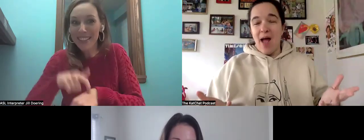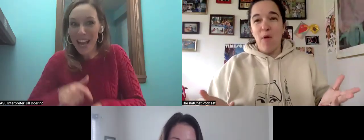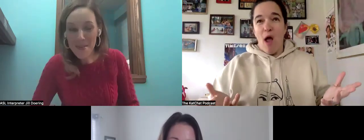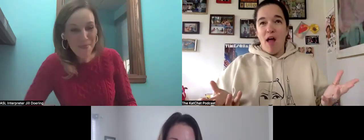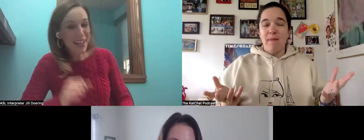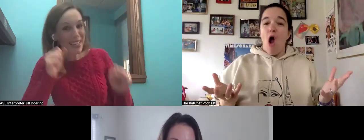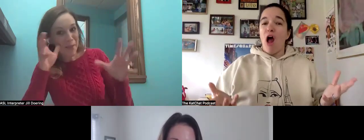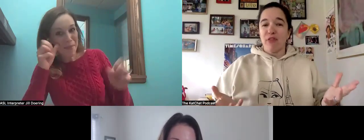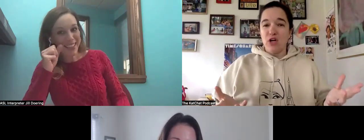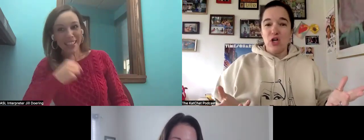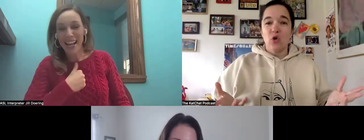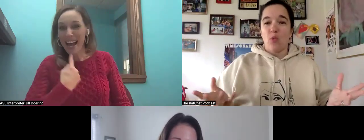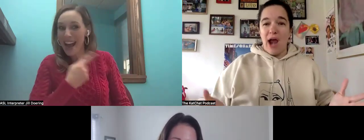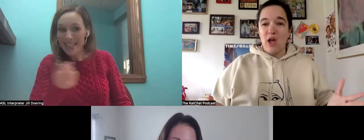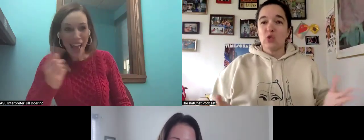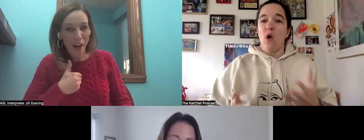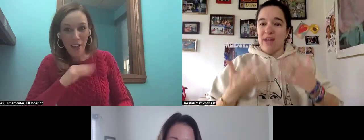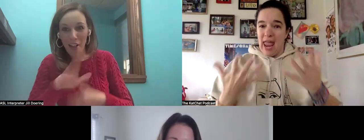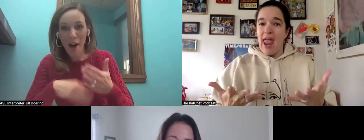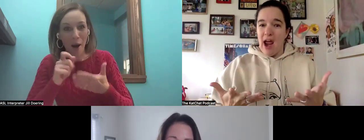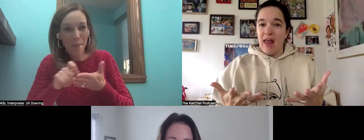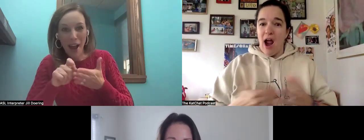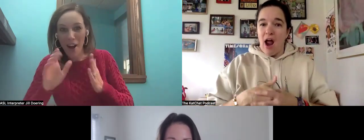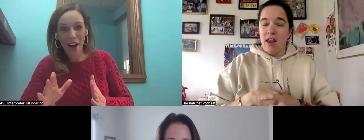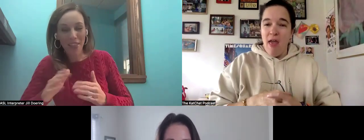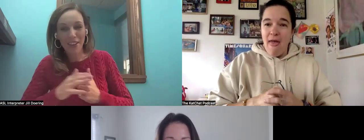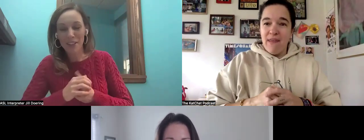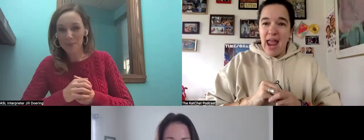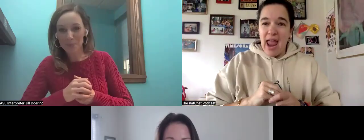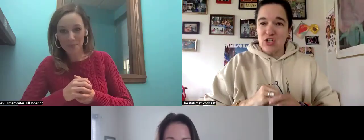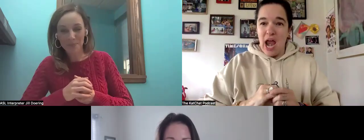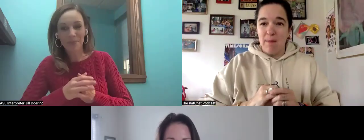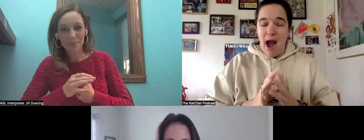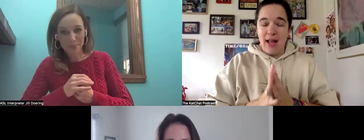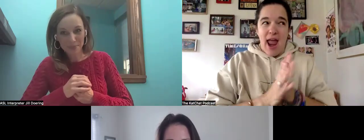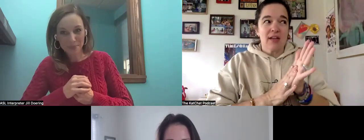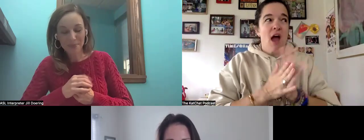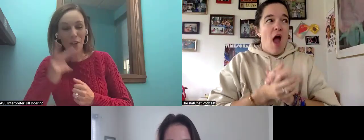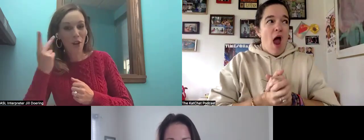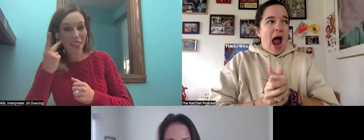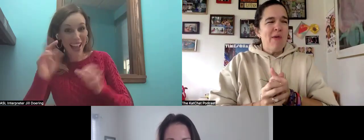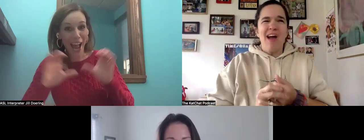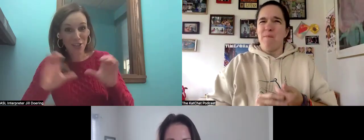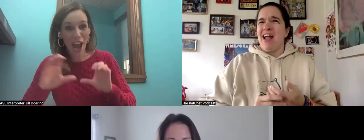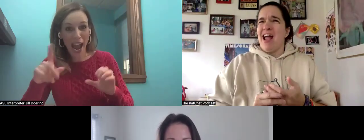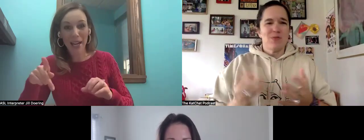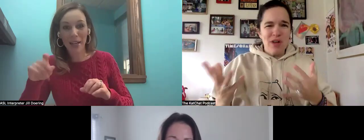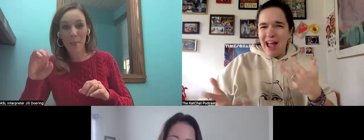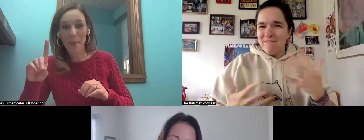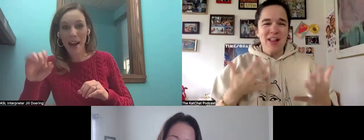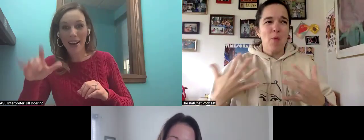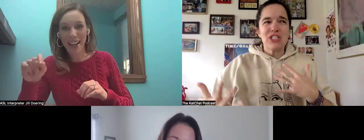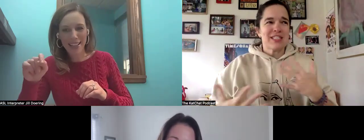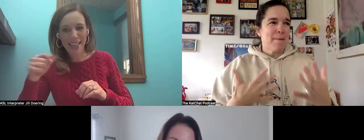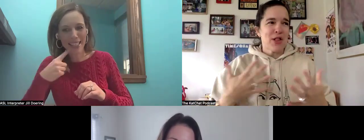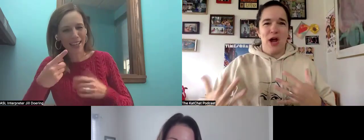like I tell with my authors or writers who I've had on the Cat Chat podcast, I was, oh my God, really,